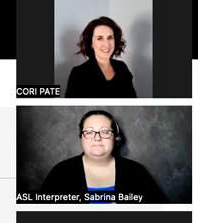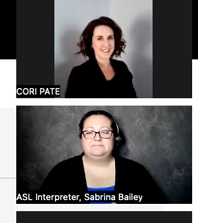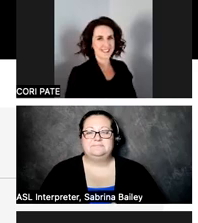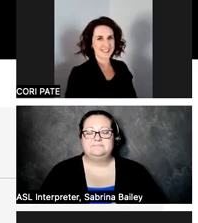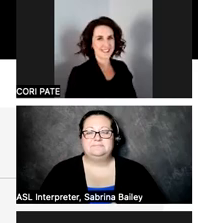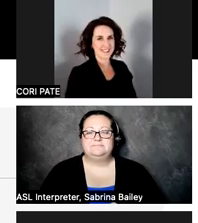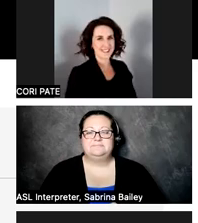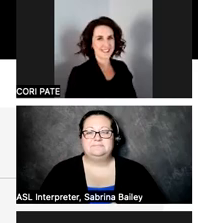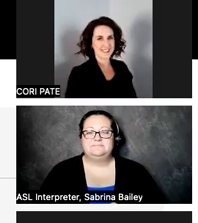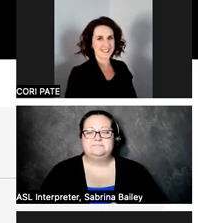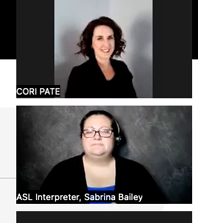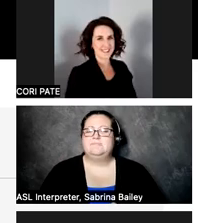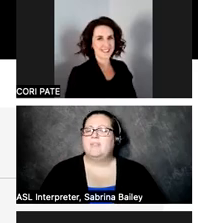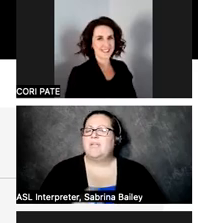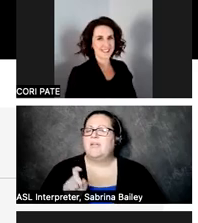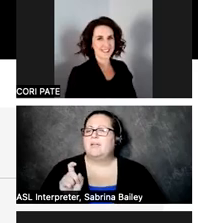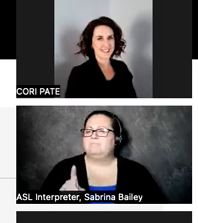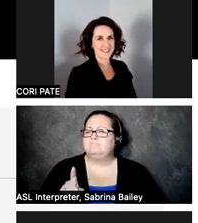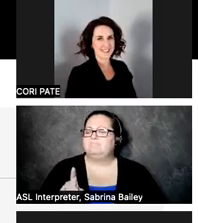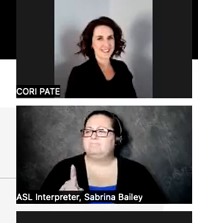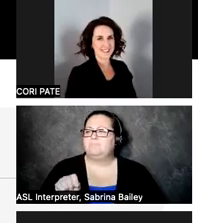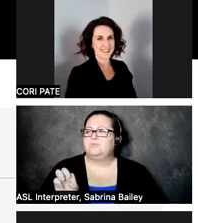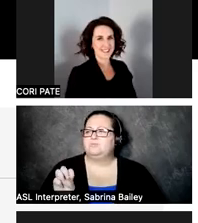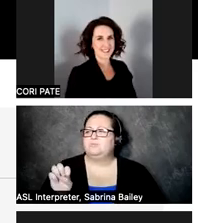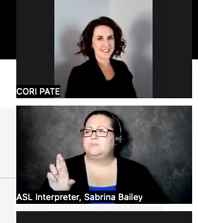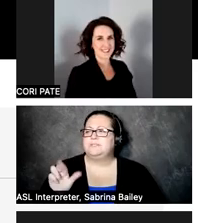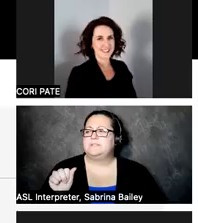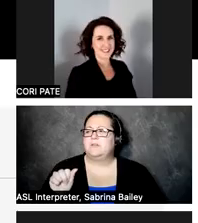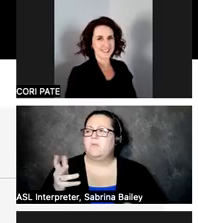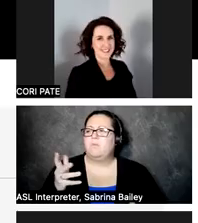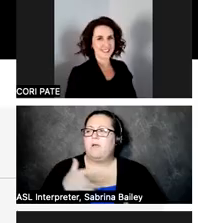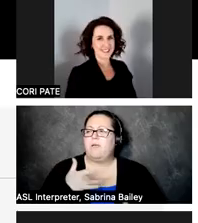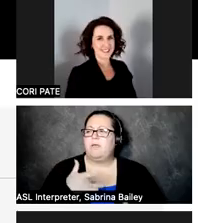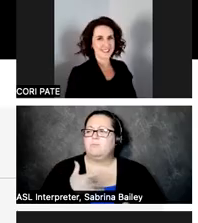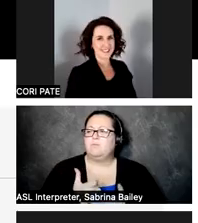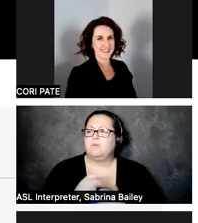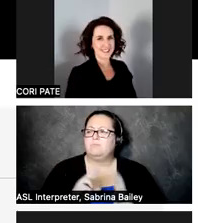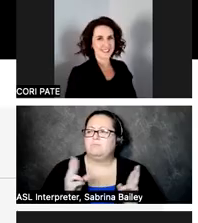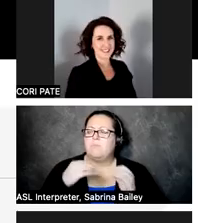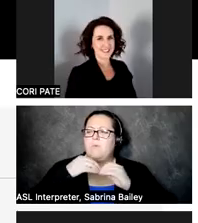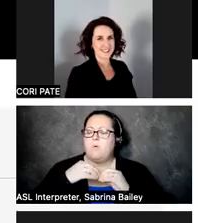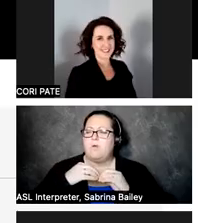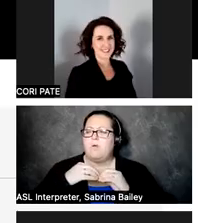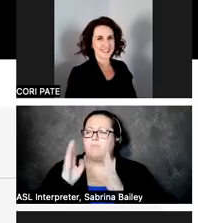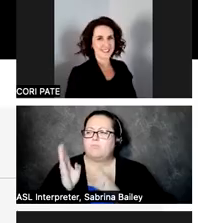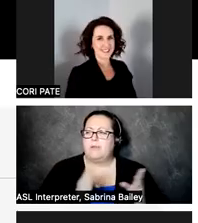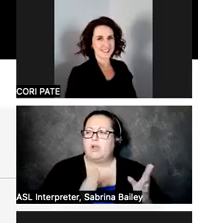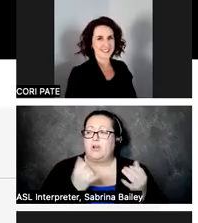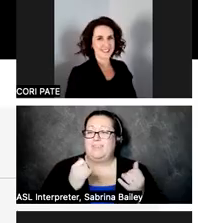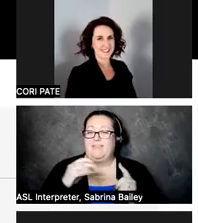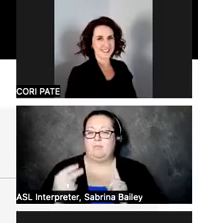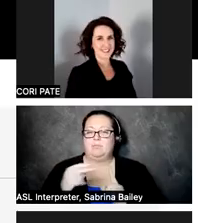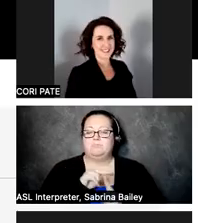May I ask, Teresa, what do you think would have made you feel more prepared going into that in retrospect now that you can,